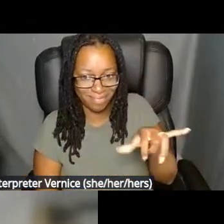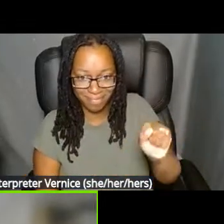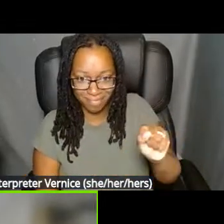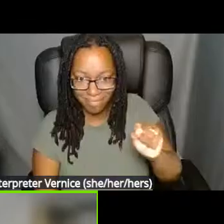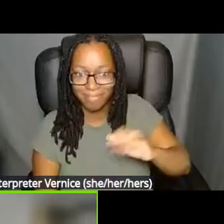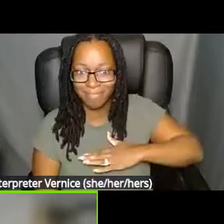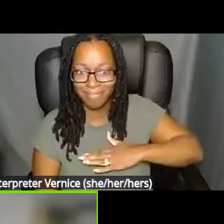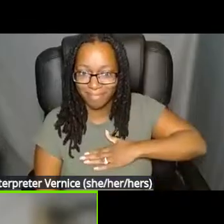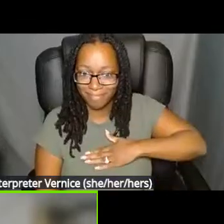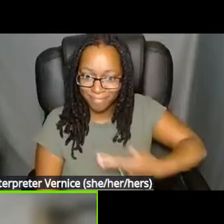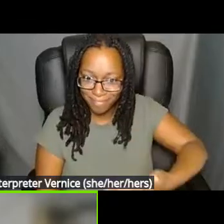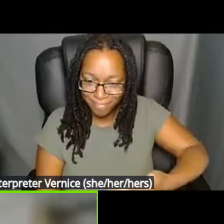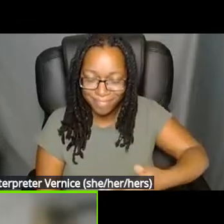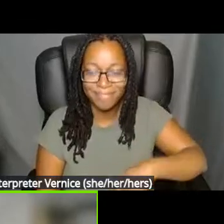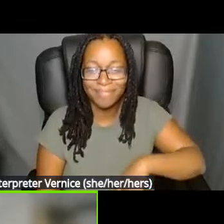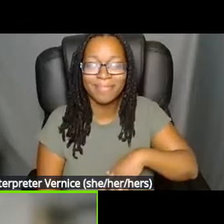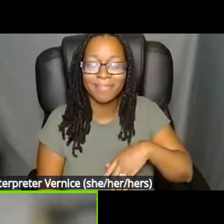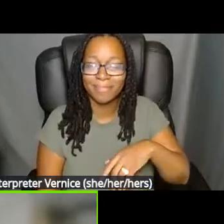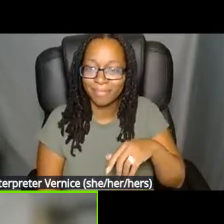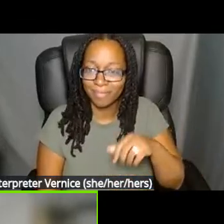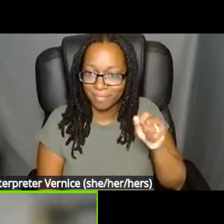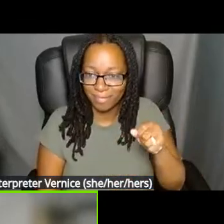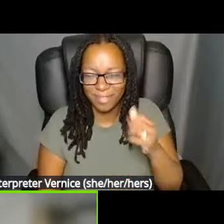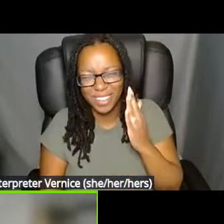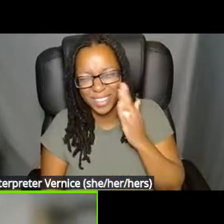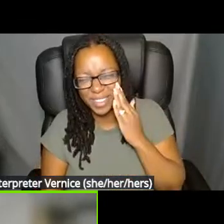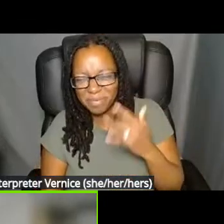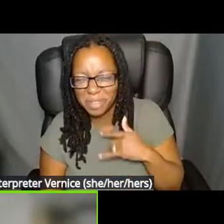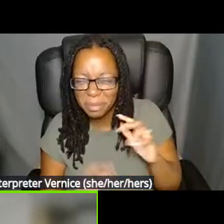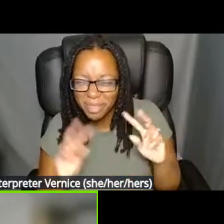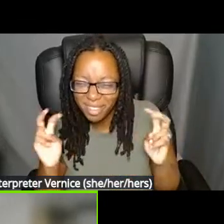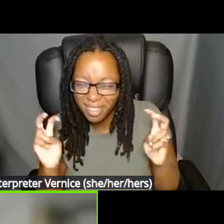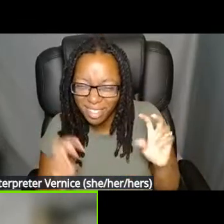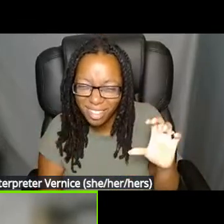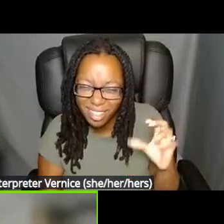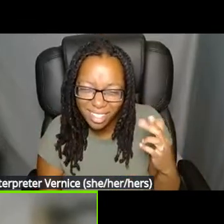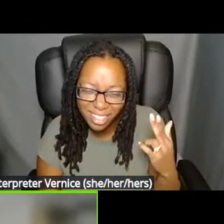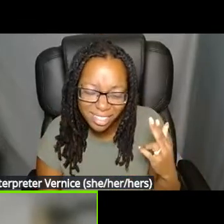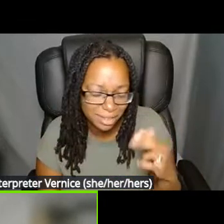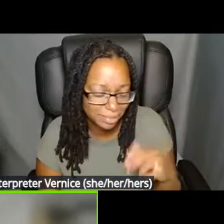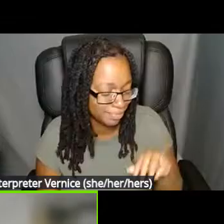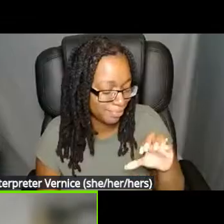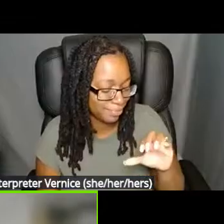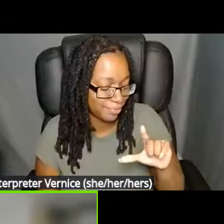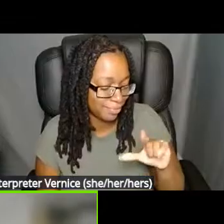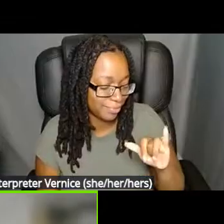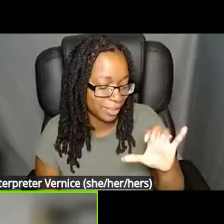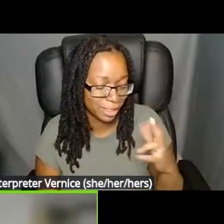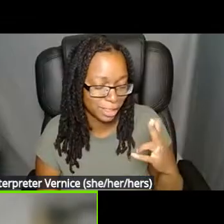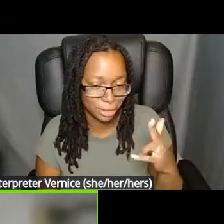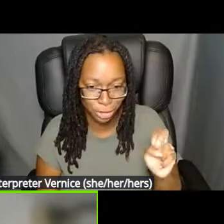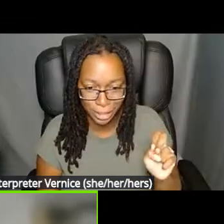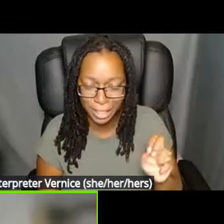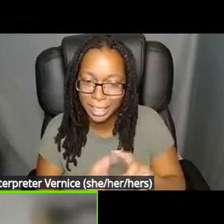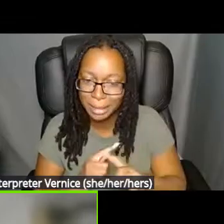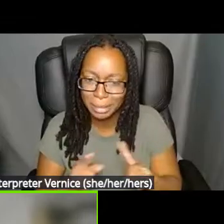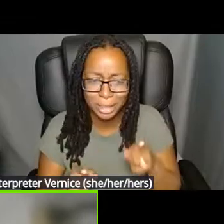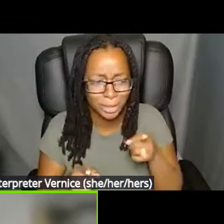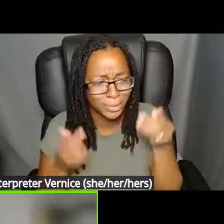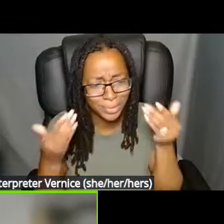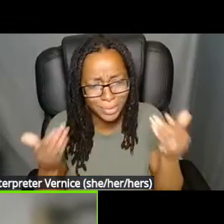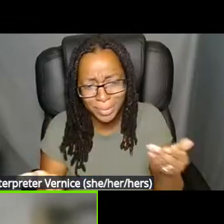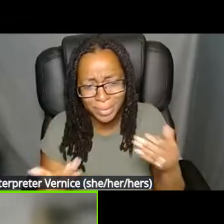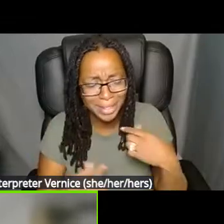say, show up, but show up and say yes and go into the room and talk to people and make friends. And then you never know what that transition would actually end up